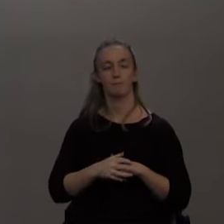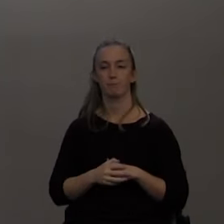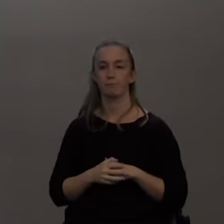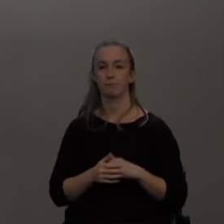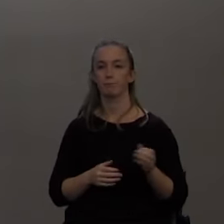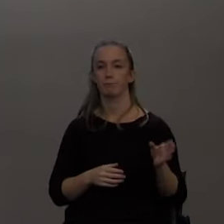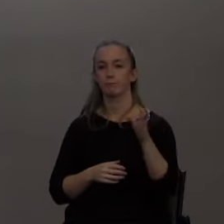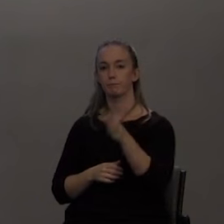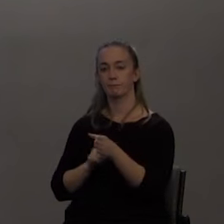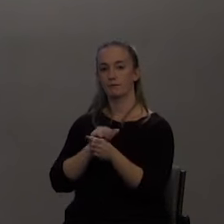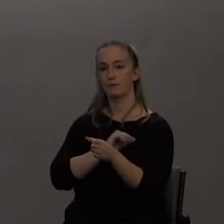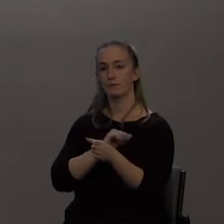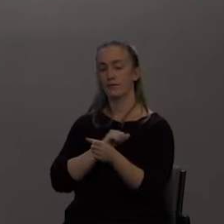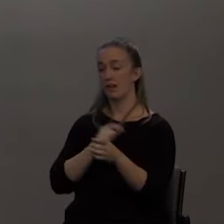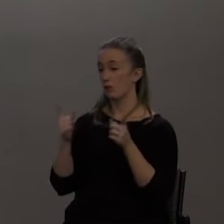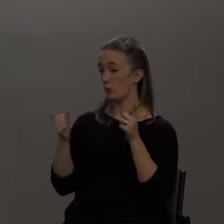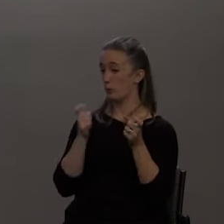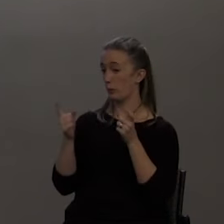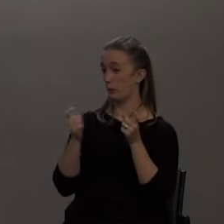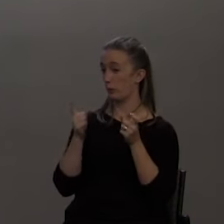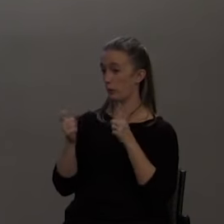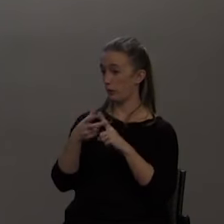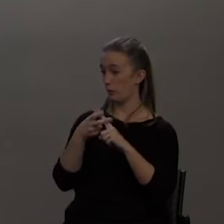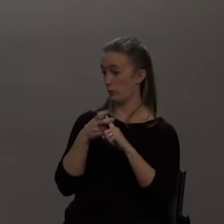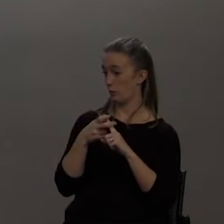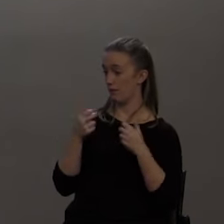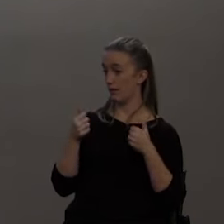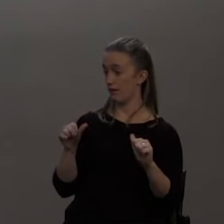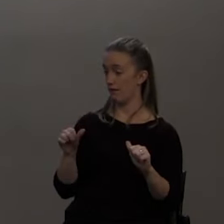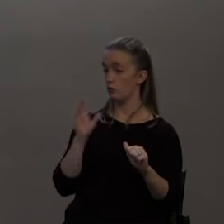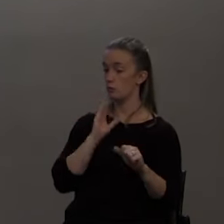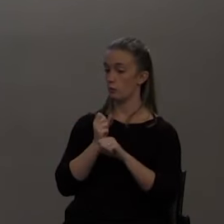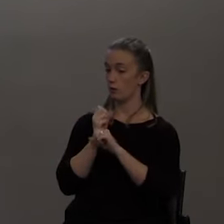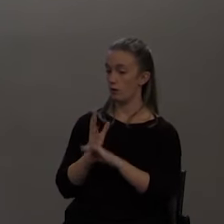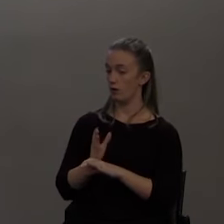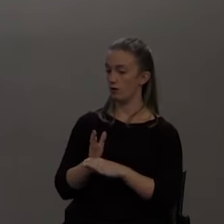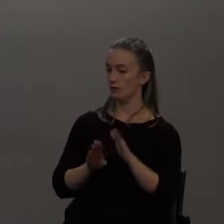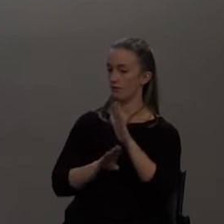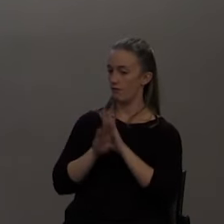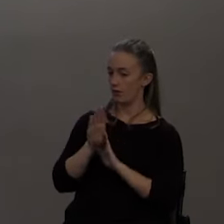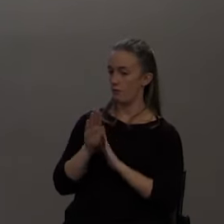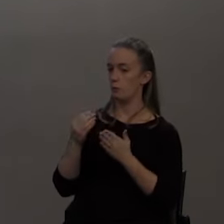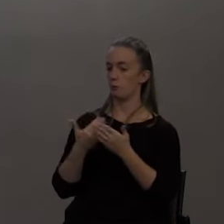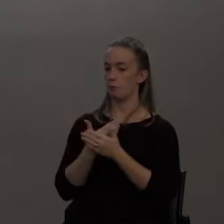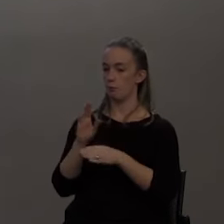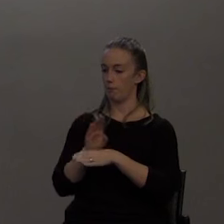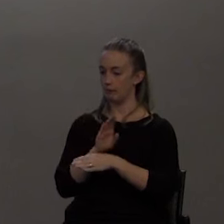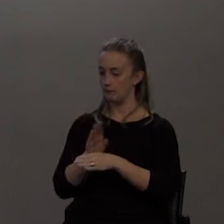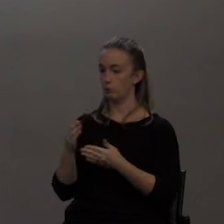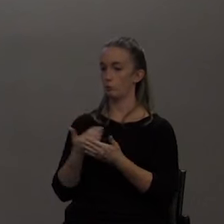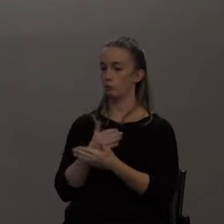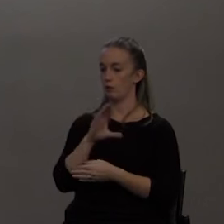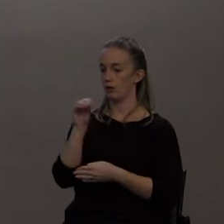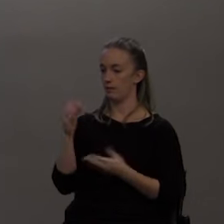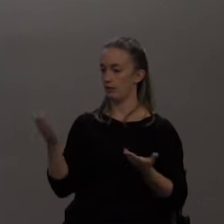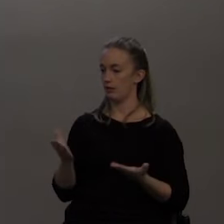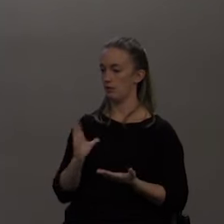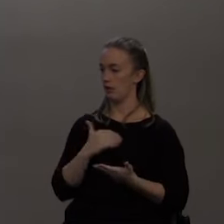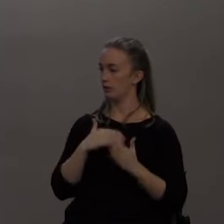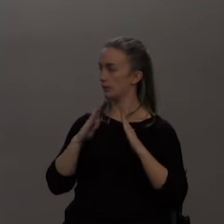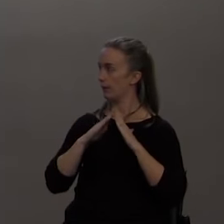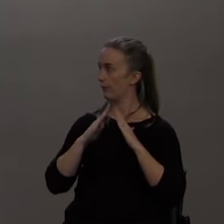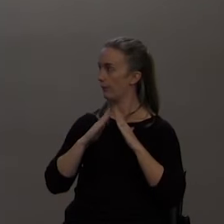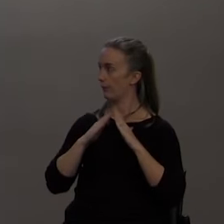I guess it's the recruitment efforts that brings about a new business or company to our town, to our community.